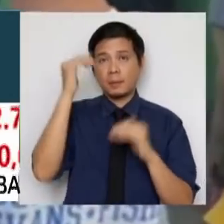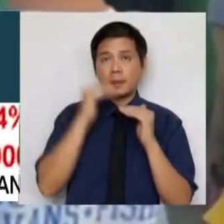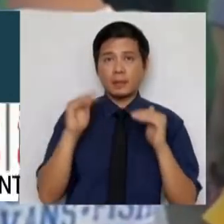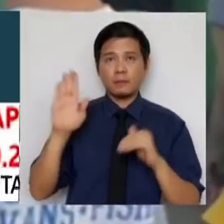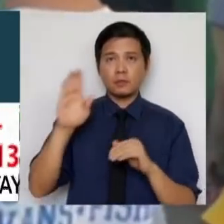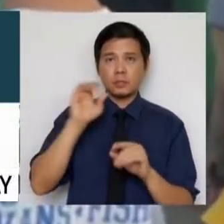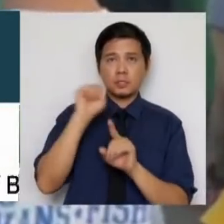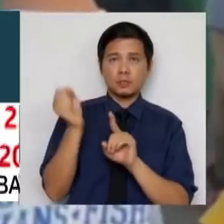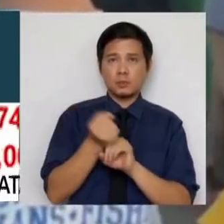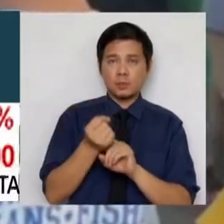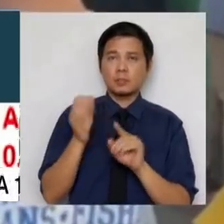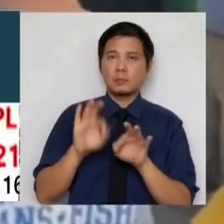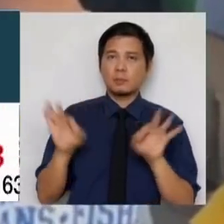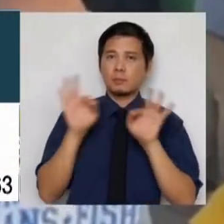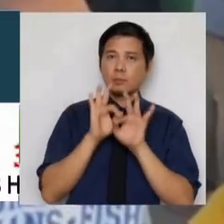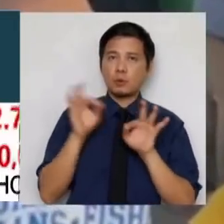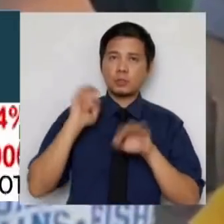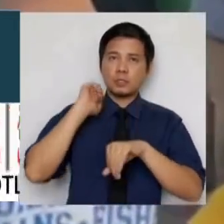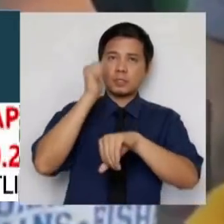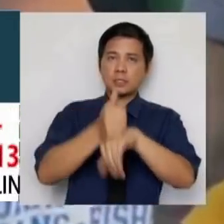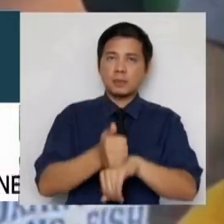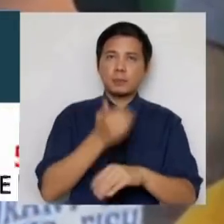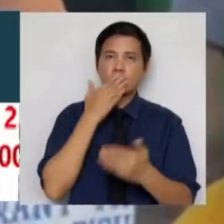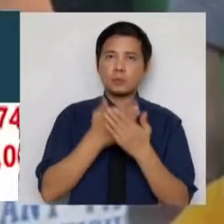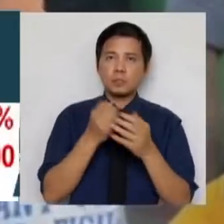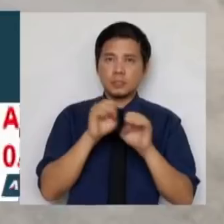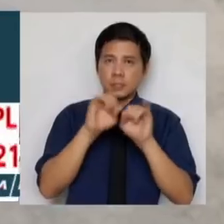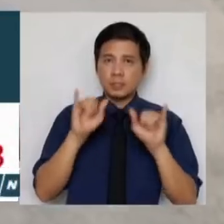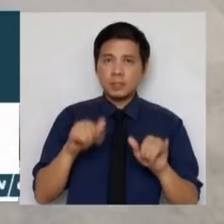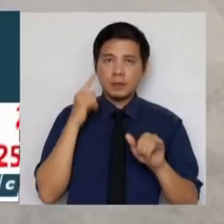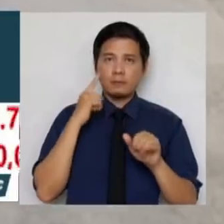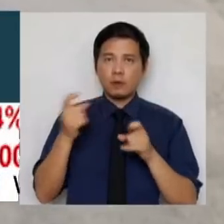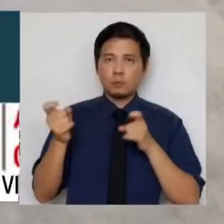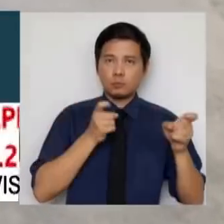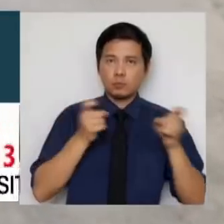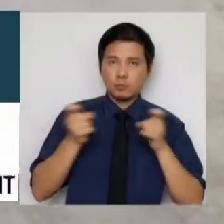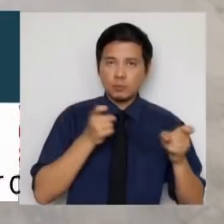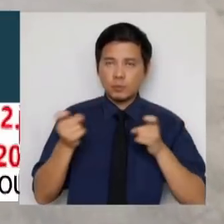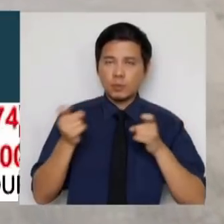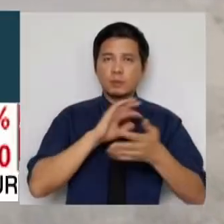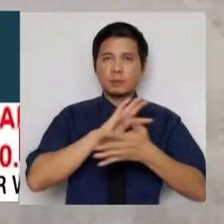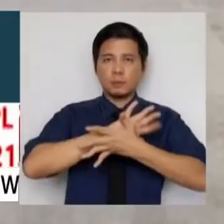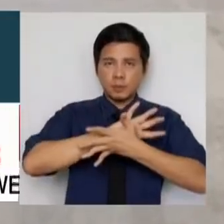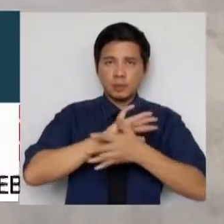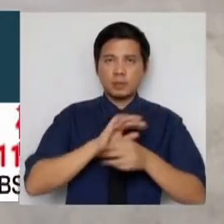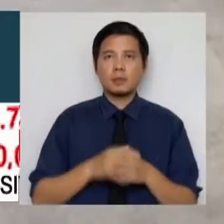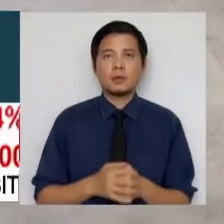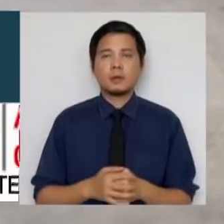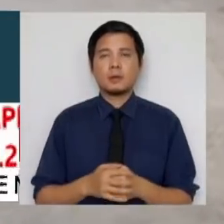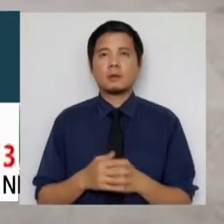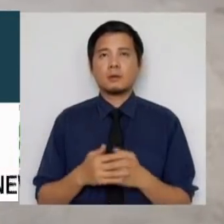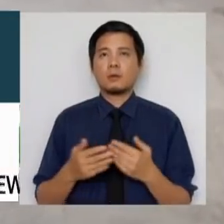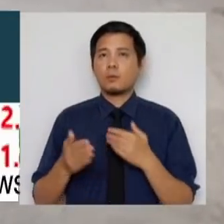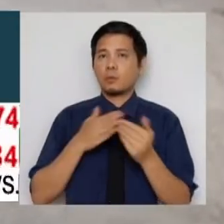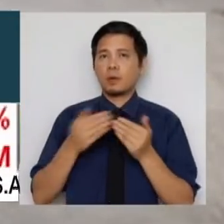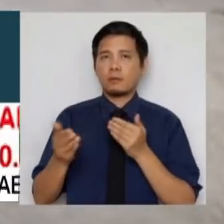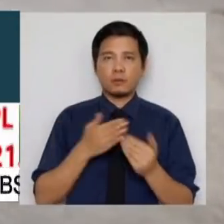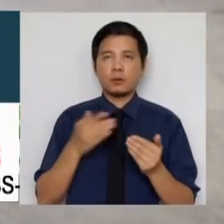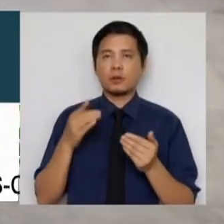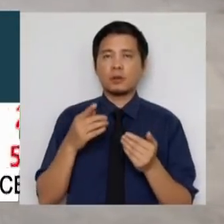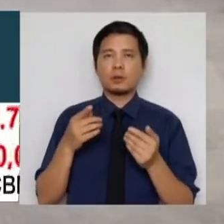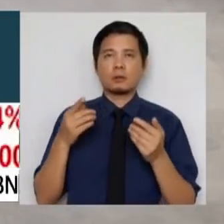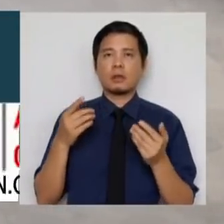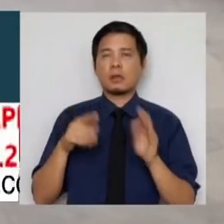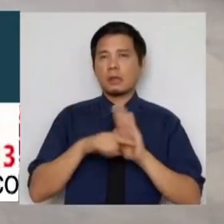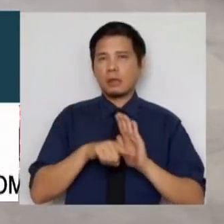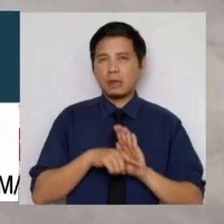governments have to step up if this pandemic is prolonged. And therefore, whatever I set aside, I would like to set aside